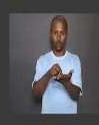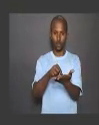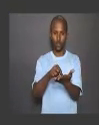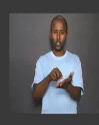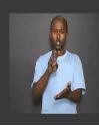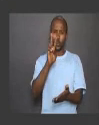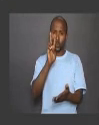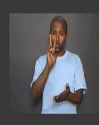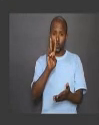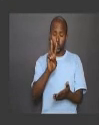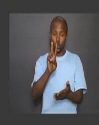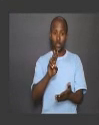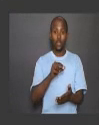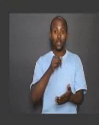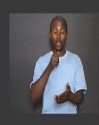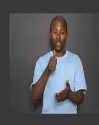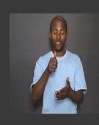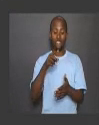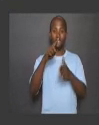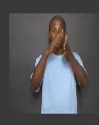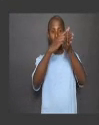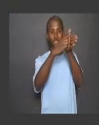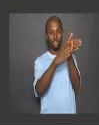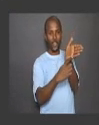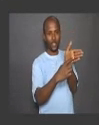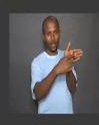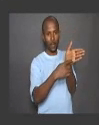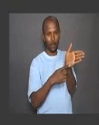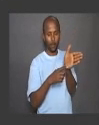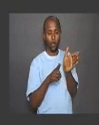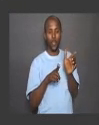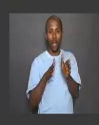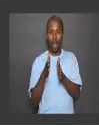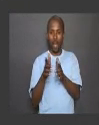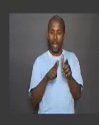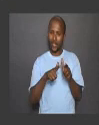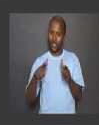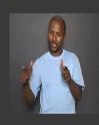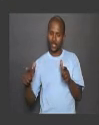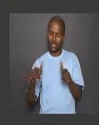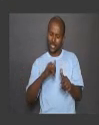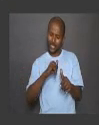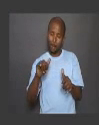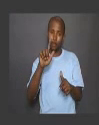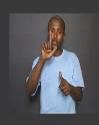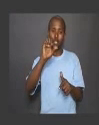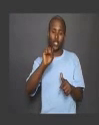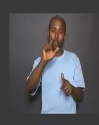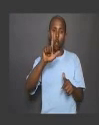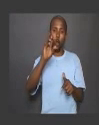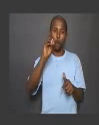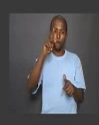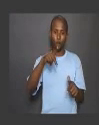Since two non-vertical parallel lines have the same slope, we